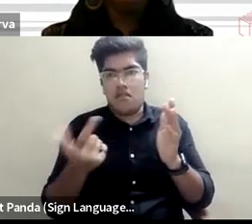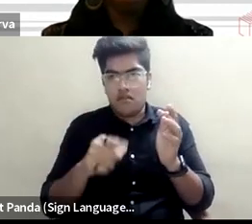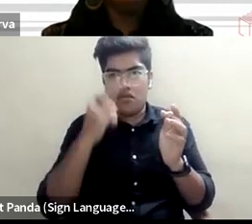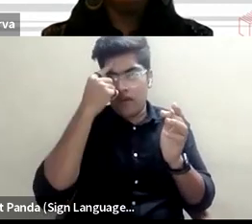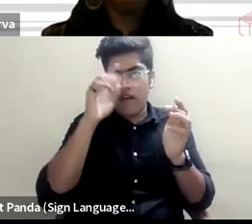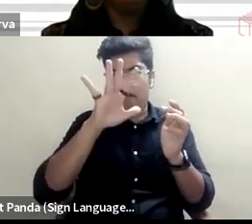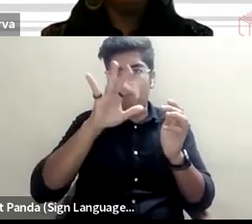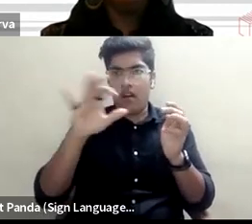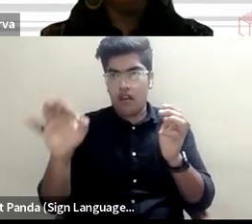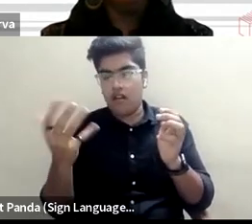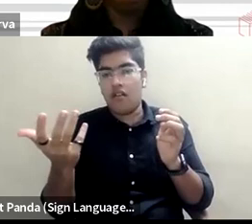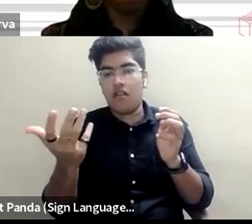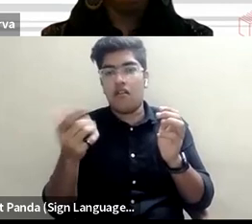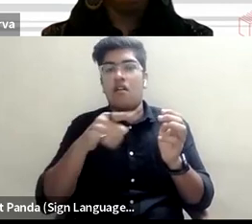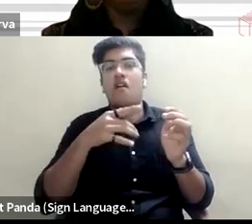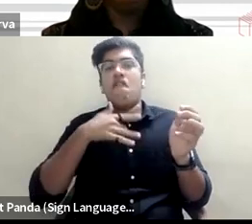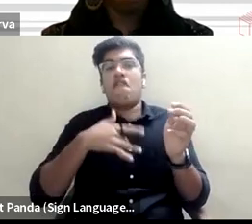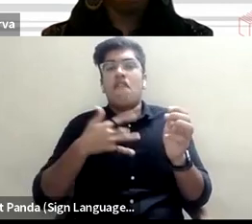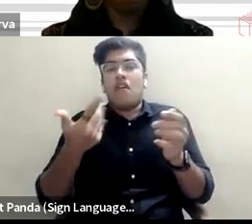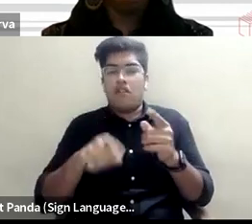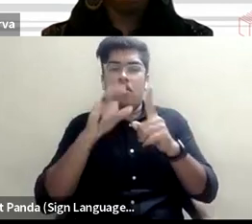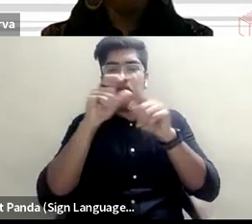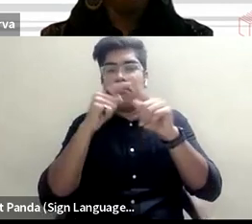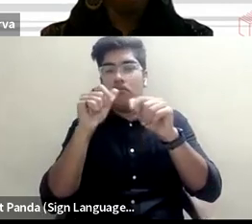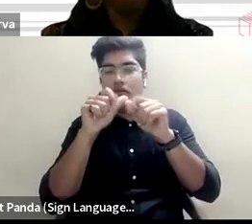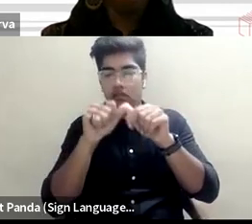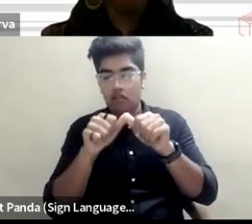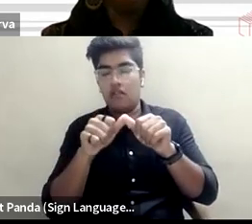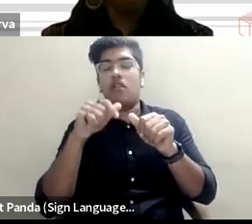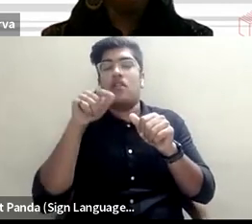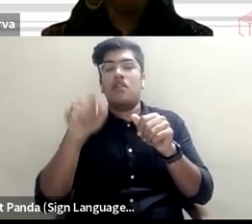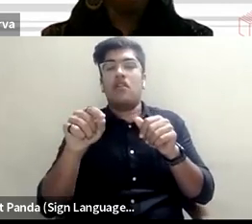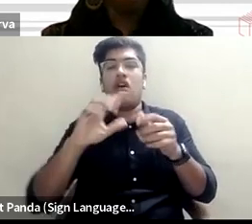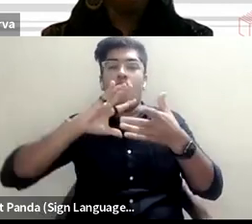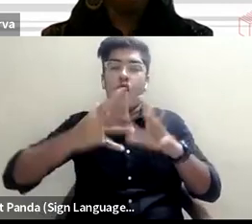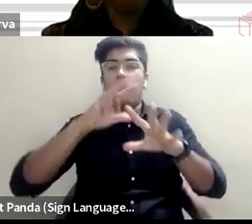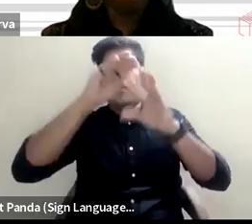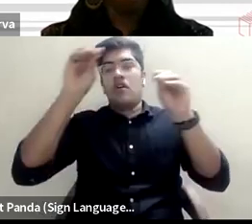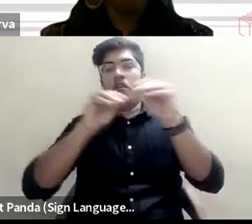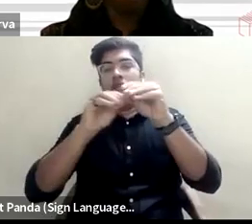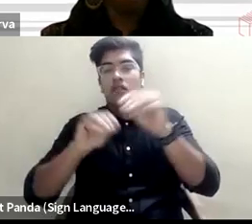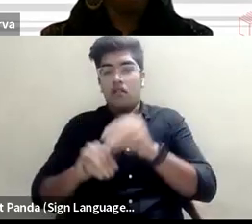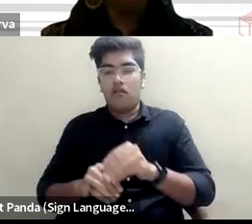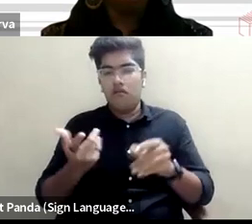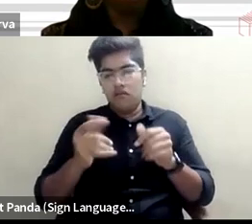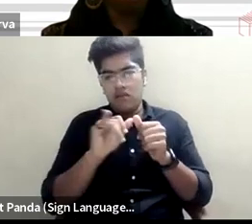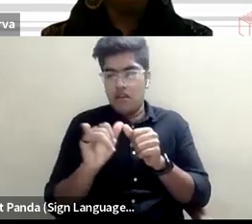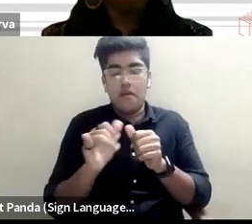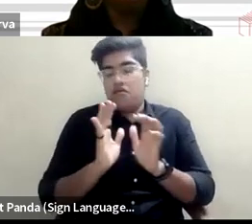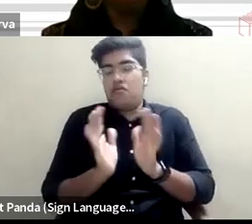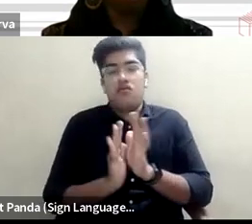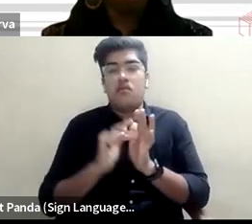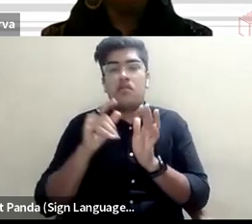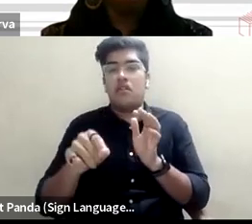so one would assume that the data sets would automatically superimpose and be completely the same, right? But unfortunately, that